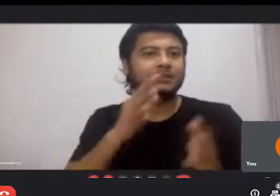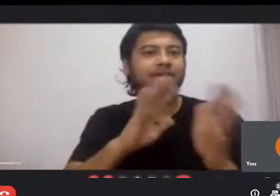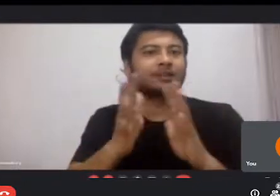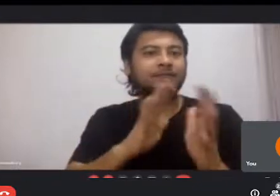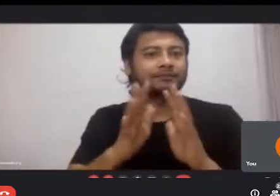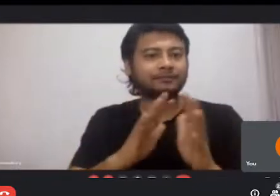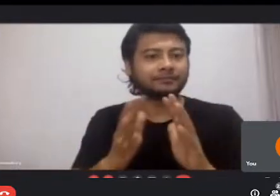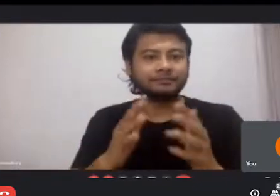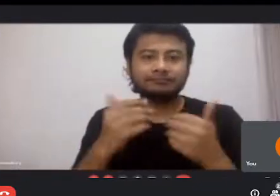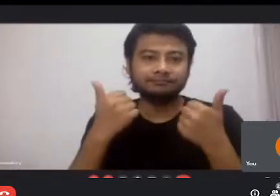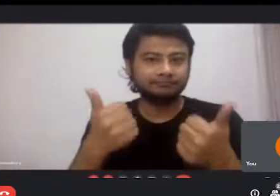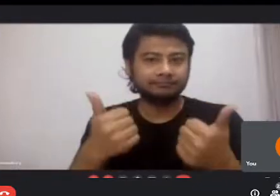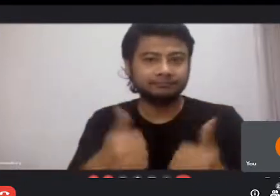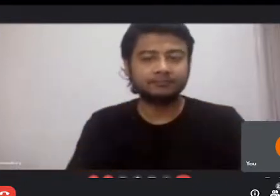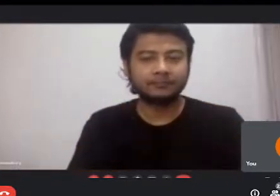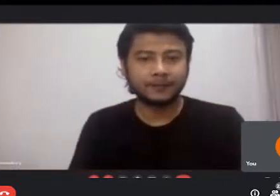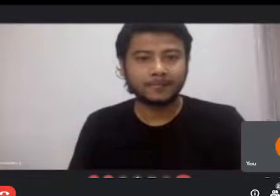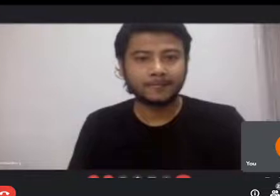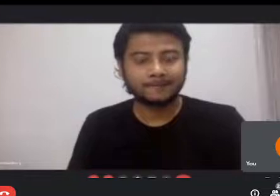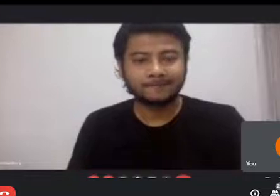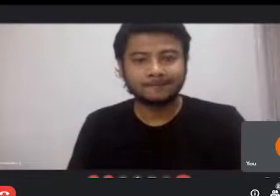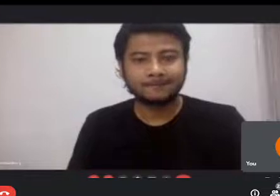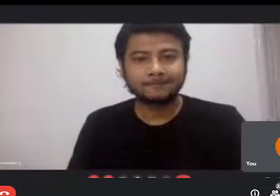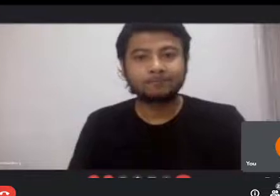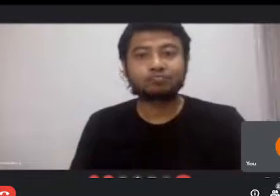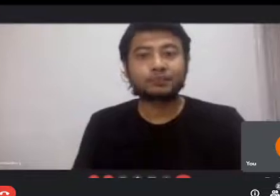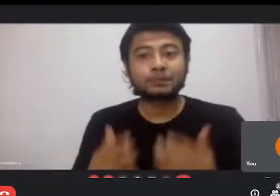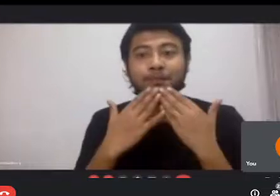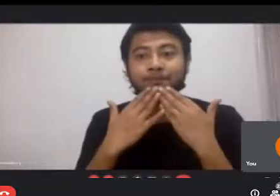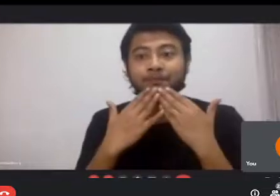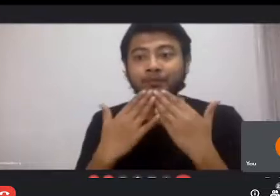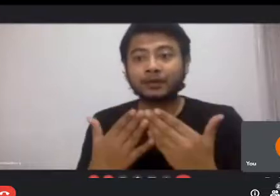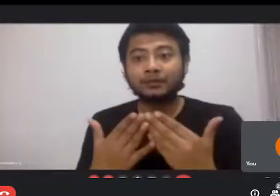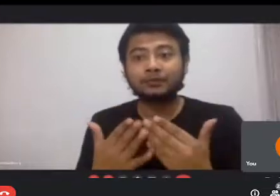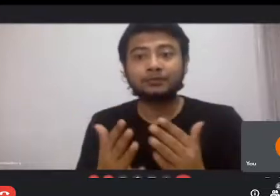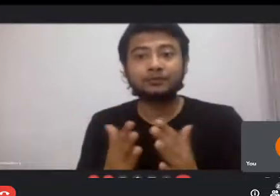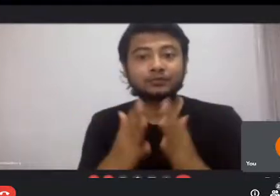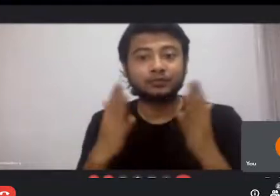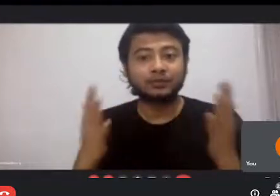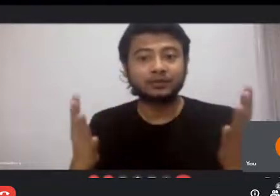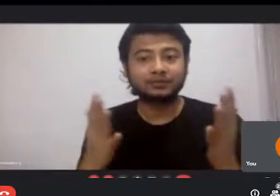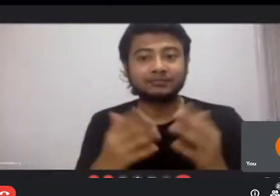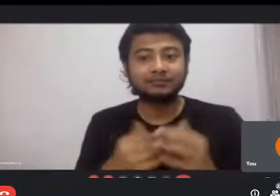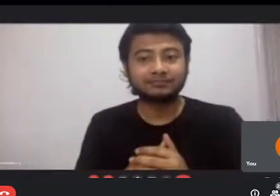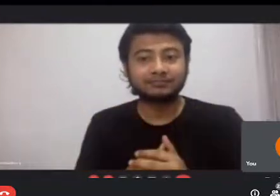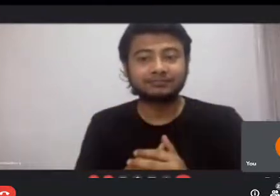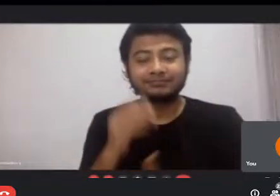So thank you very much for these two presentations.